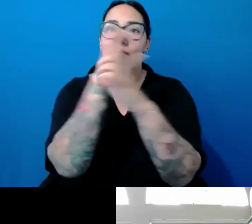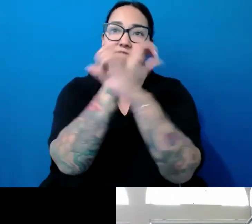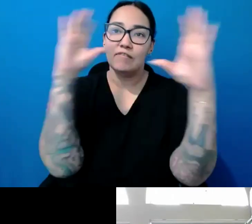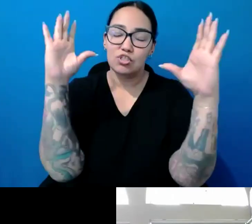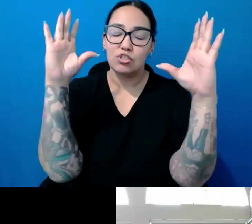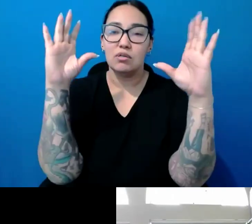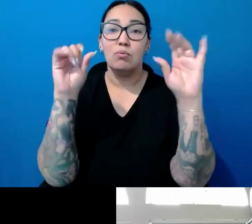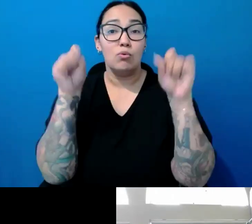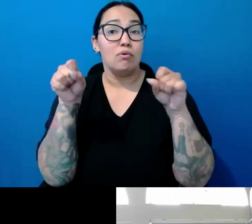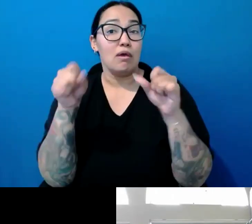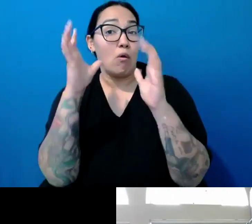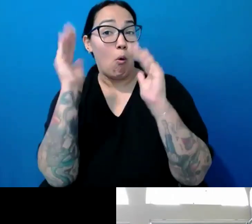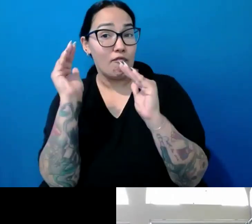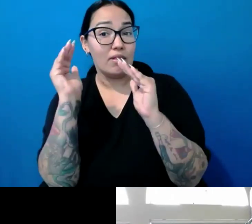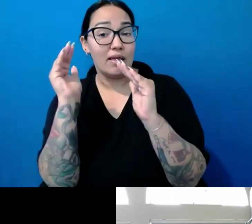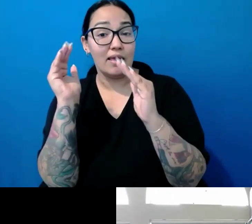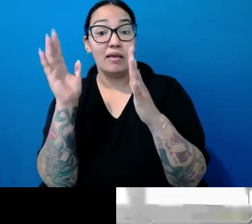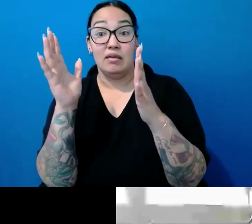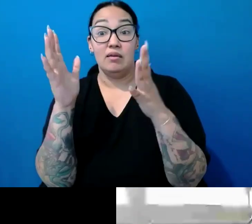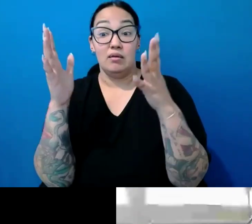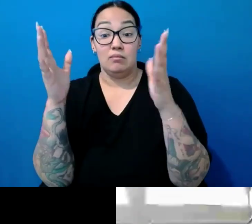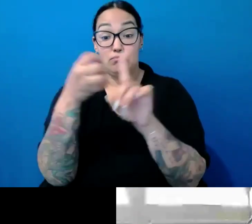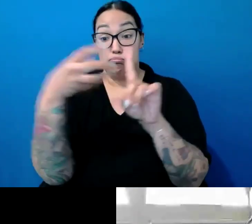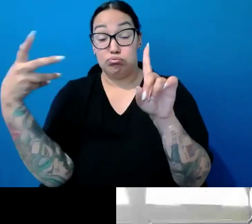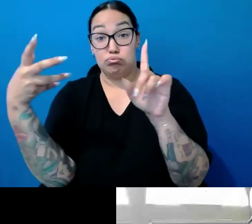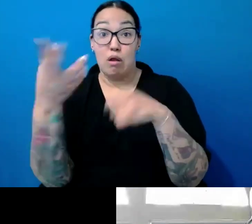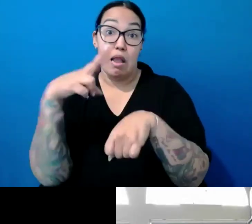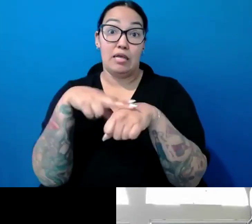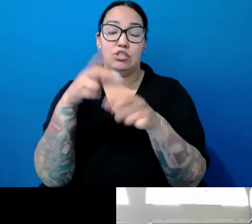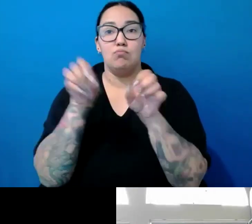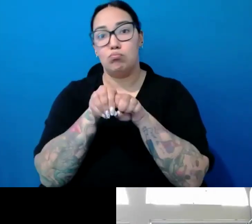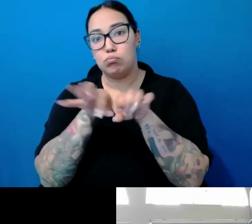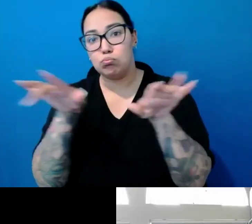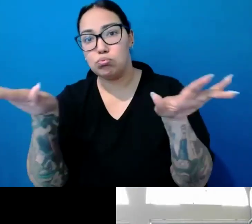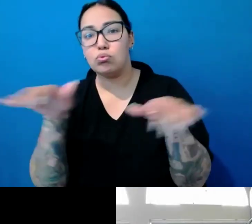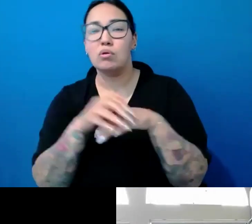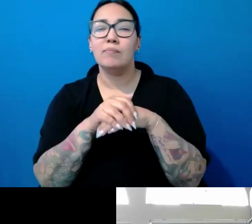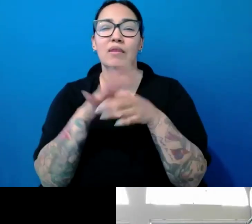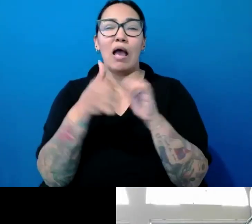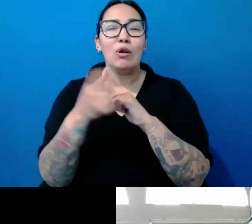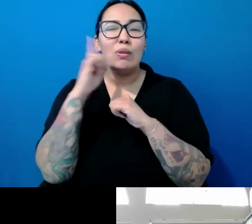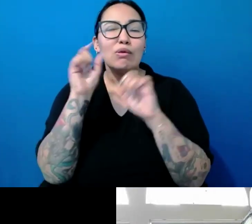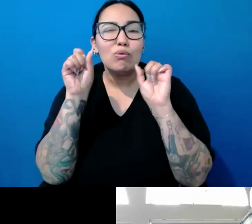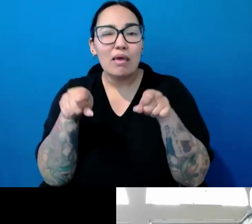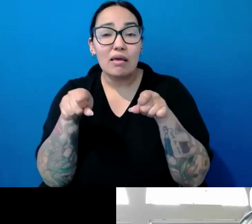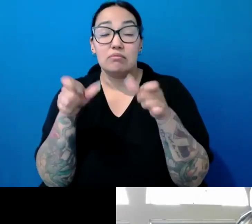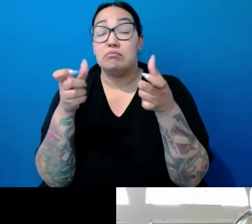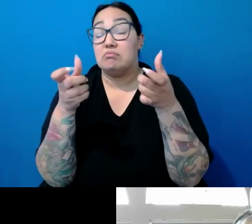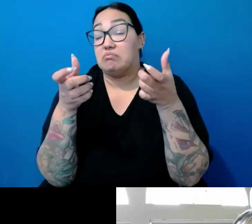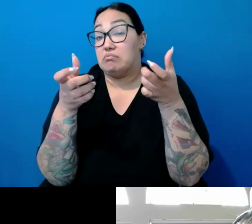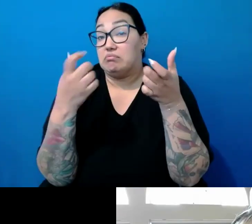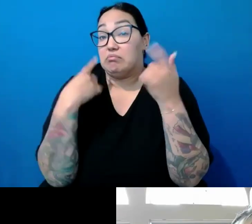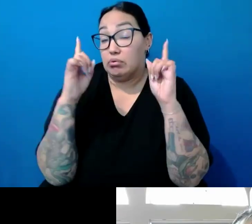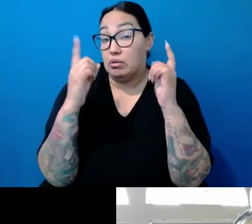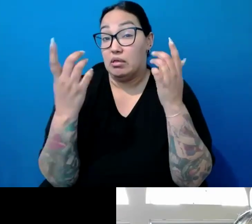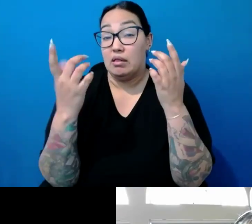can hopefully scale this nationwide. How do you think that you can do that with your, are you working on the community